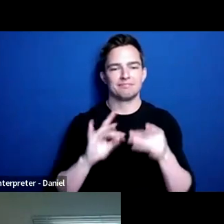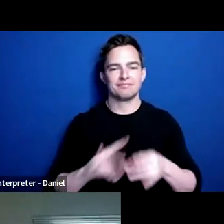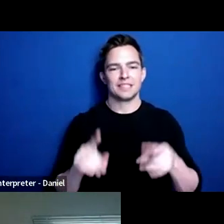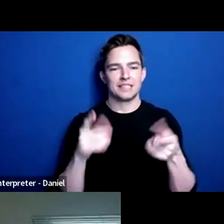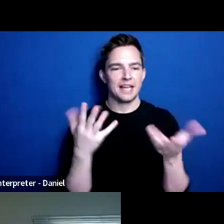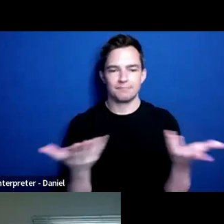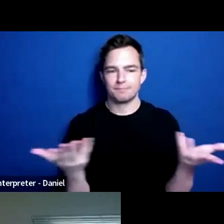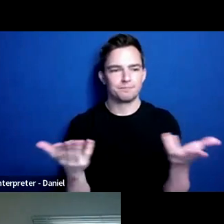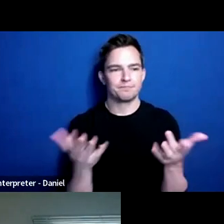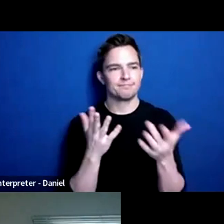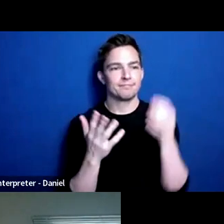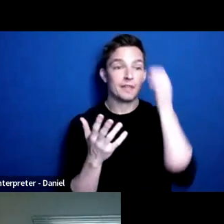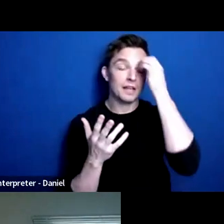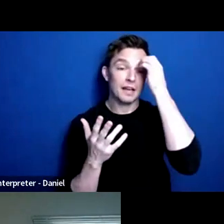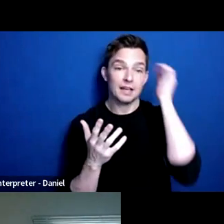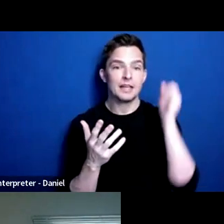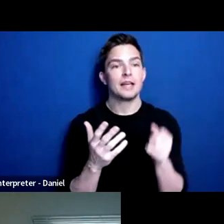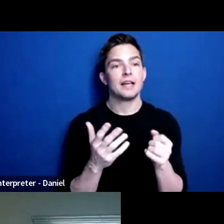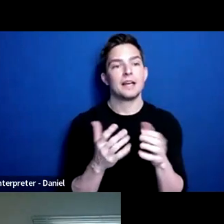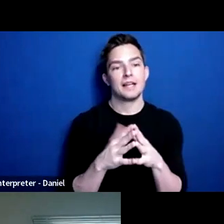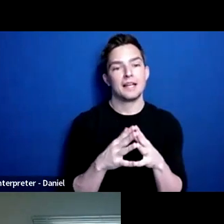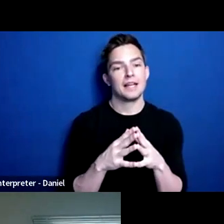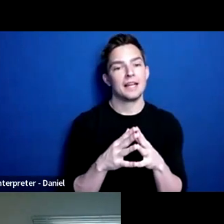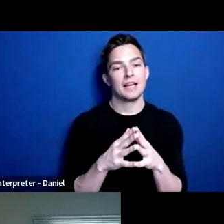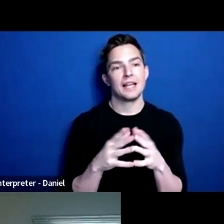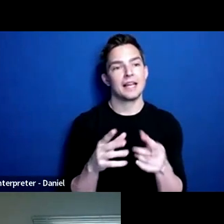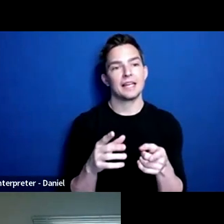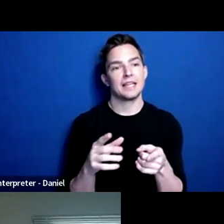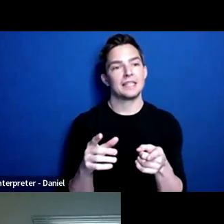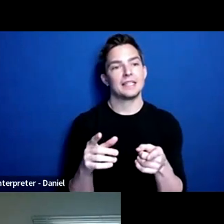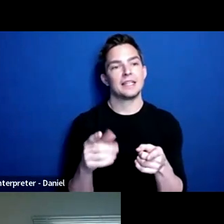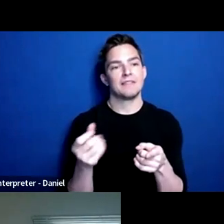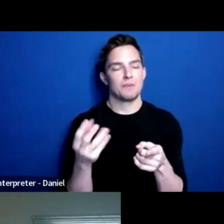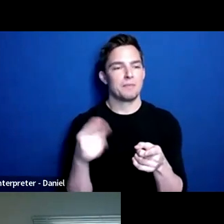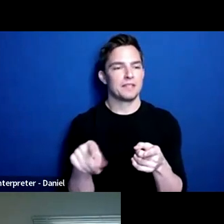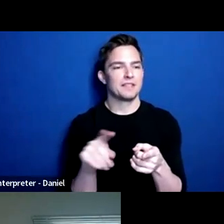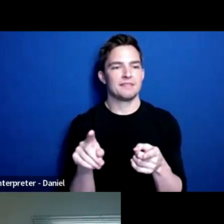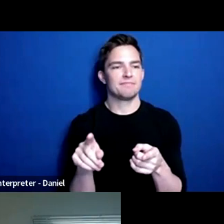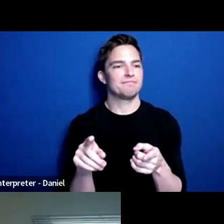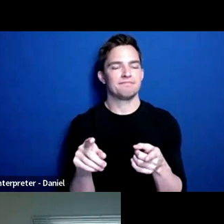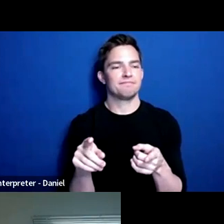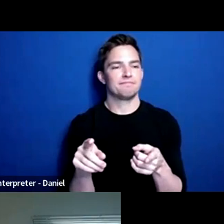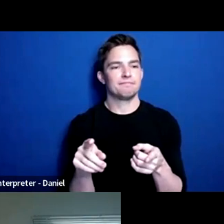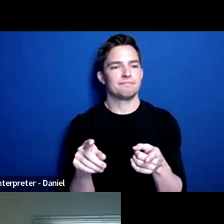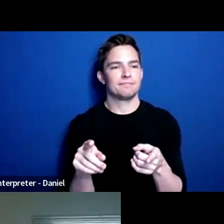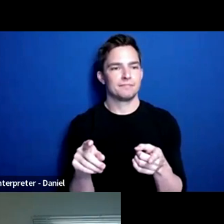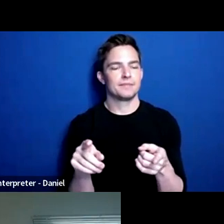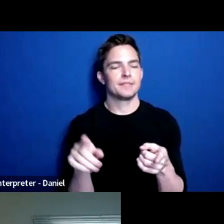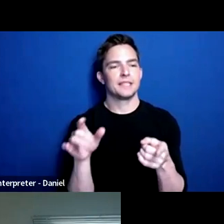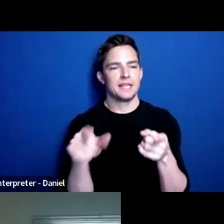folks, they will not reach out for services again. They will not go back and try and seek help.